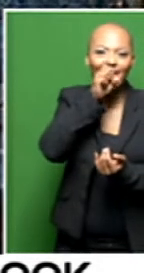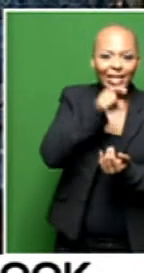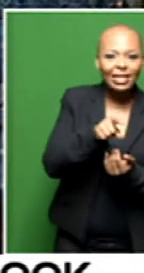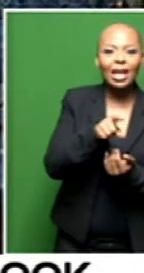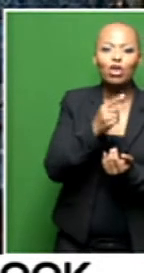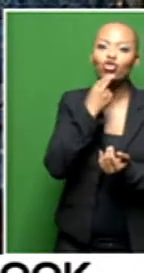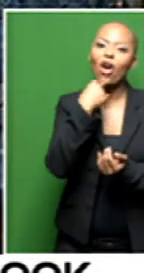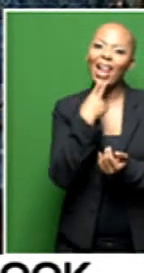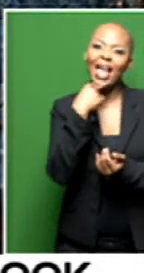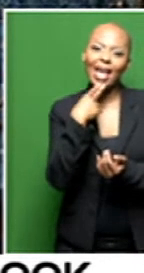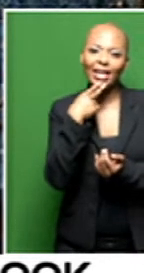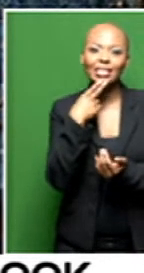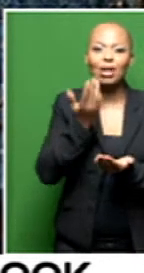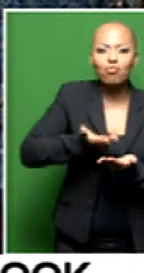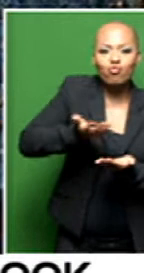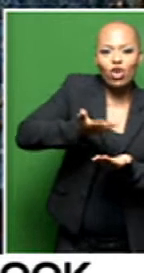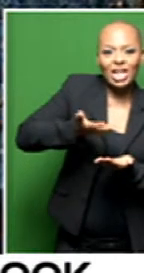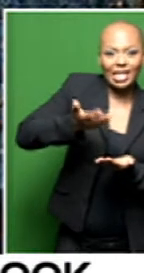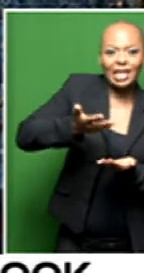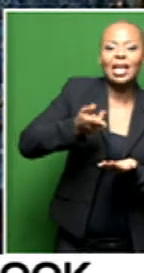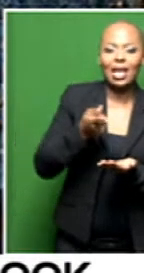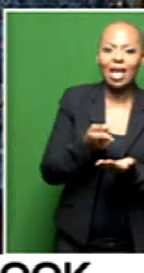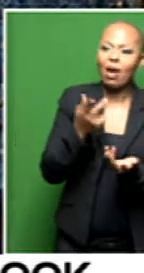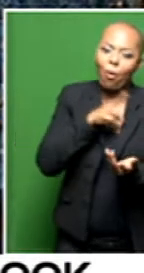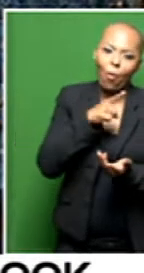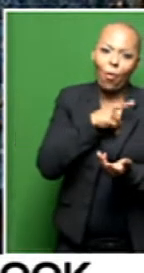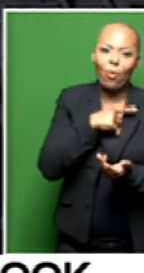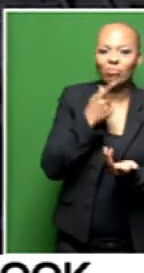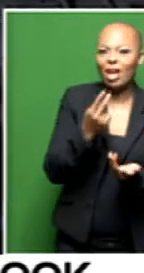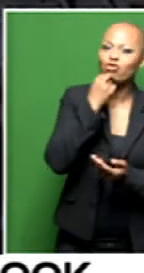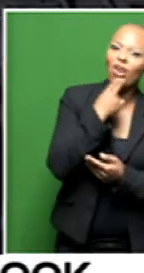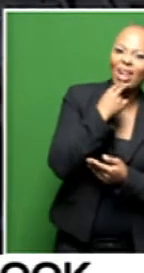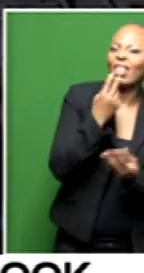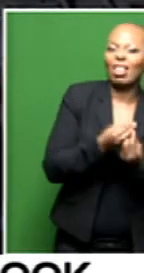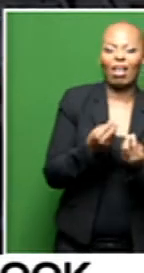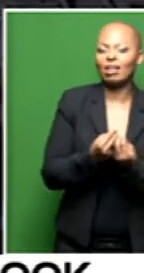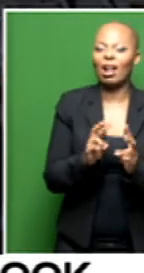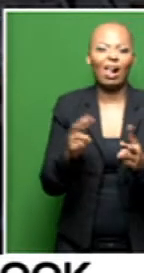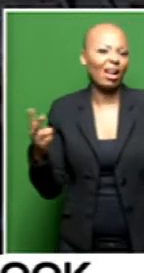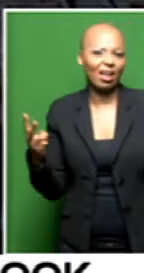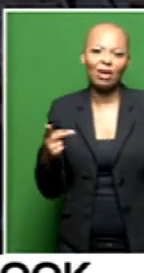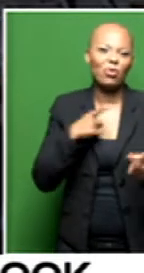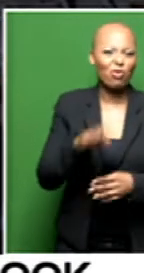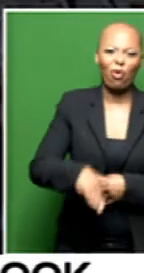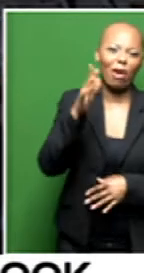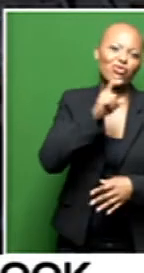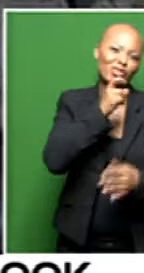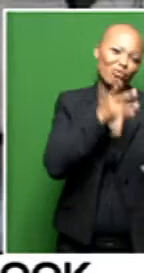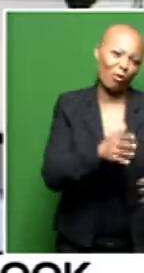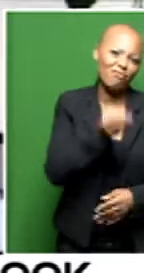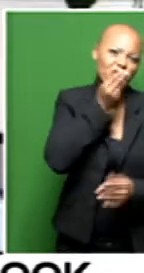those beautiful, really simplicity food that we grew up with, you know, chocolate tarts, simple things. And I want to talk about that. I mean,